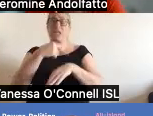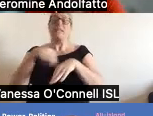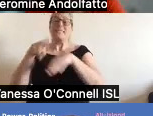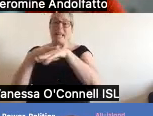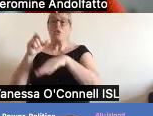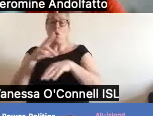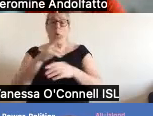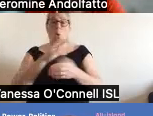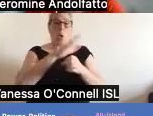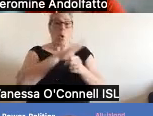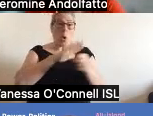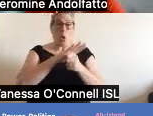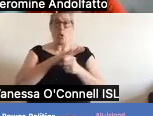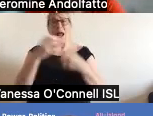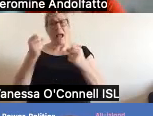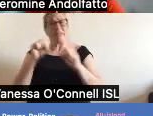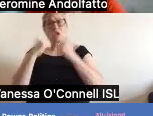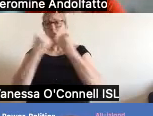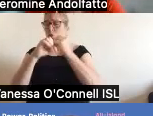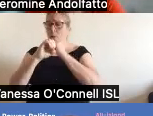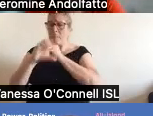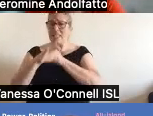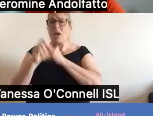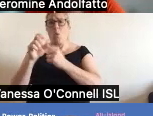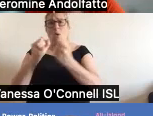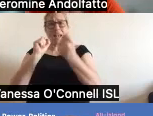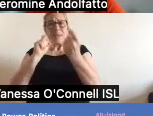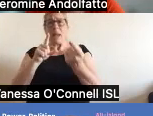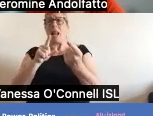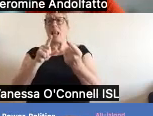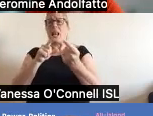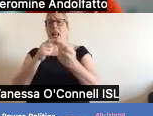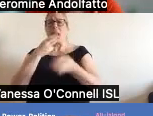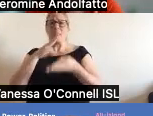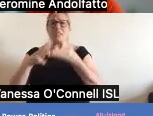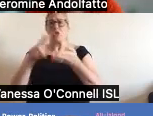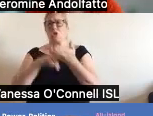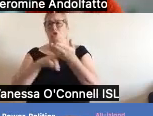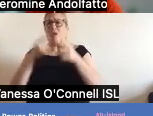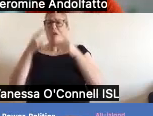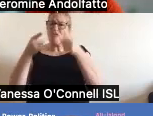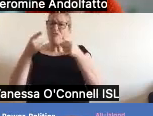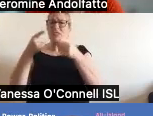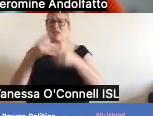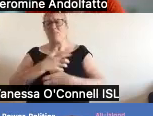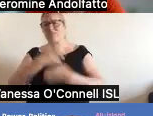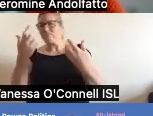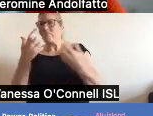had received social media or email messages using threatening and hateful language,